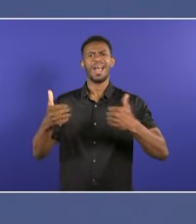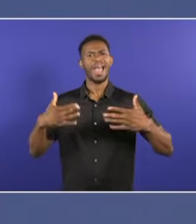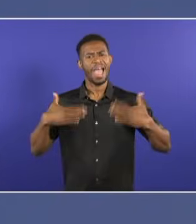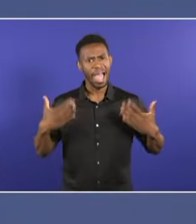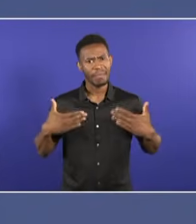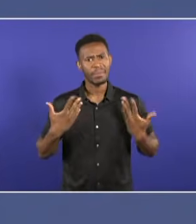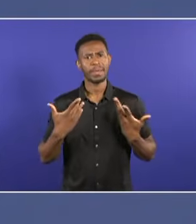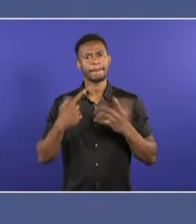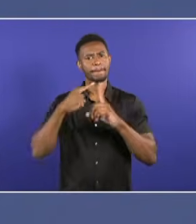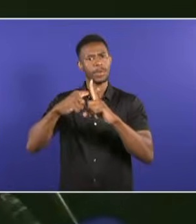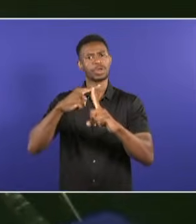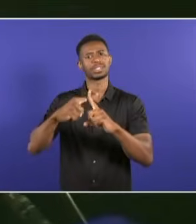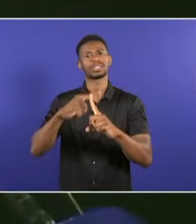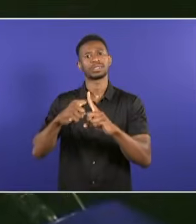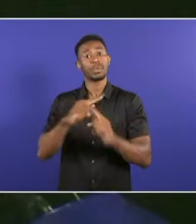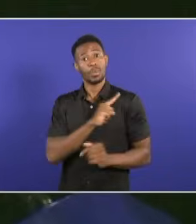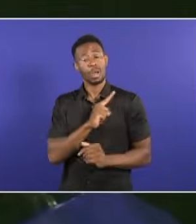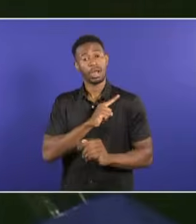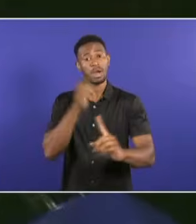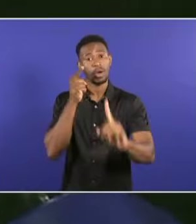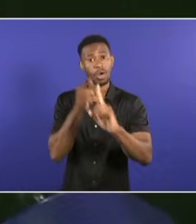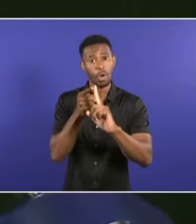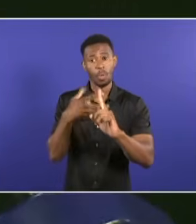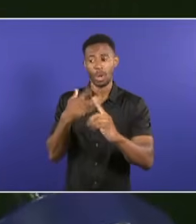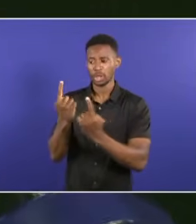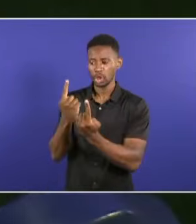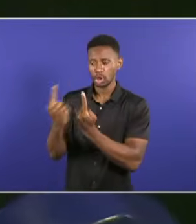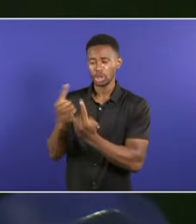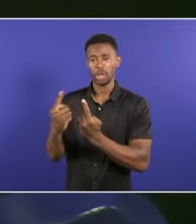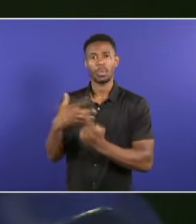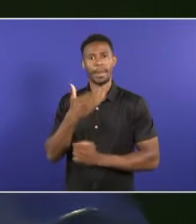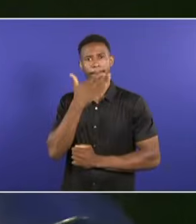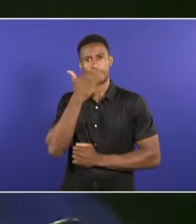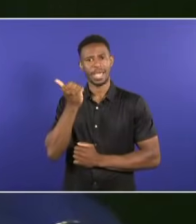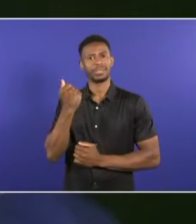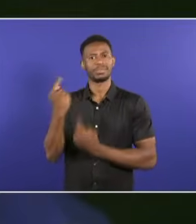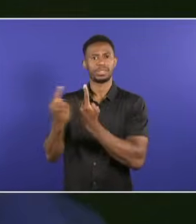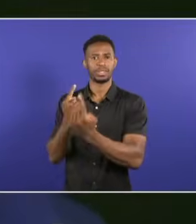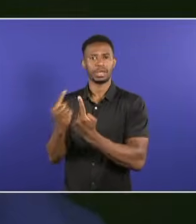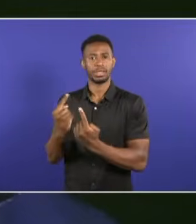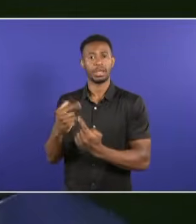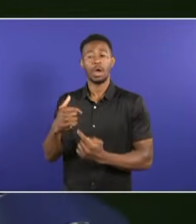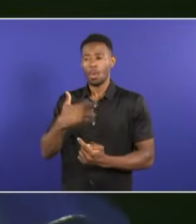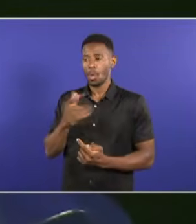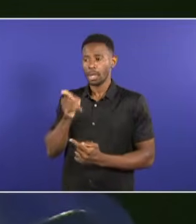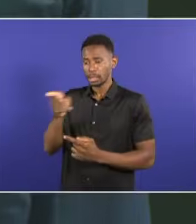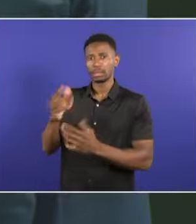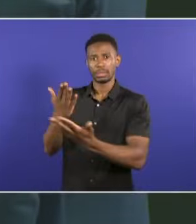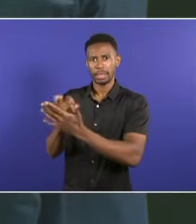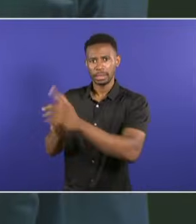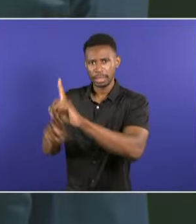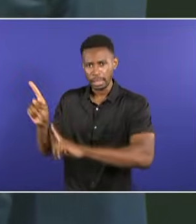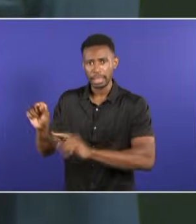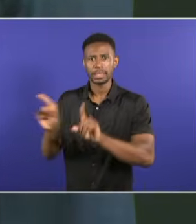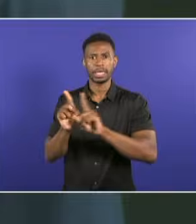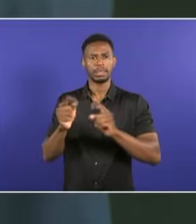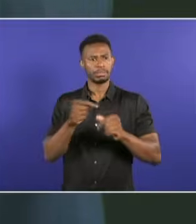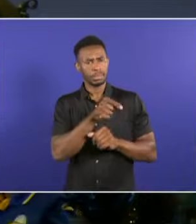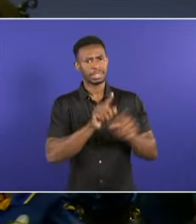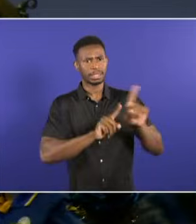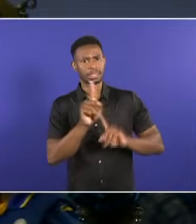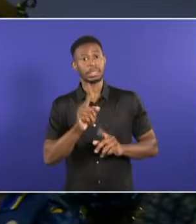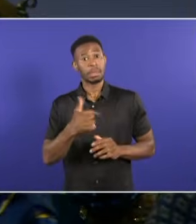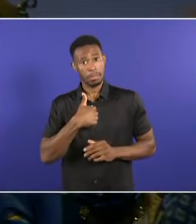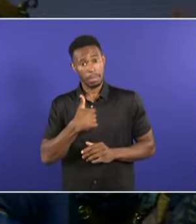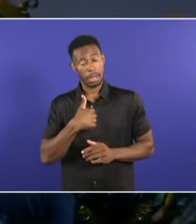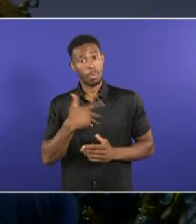In this party, we want the best for one another. We want people to succeed. I want you to succeed, brother. And I know